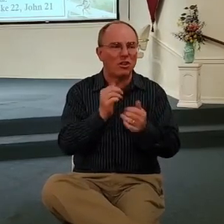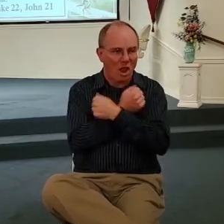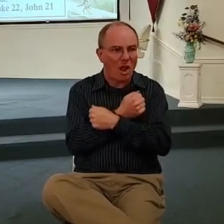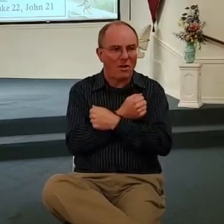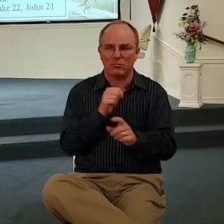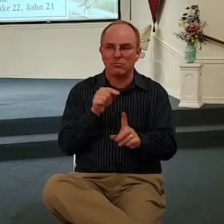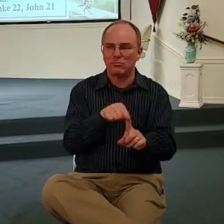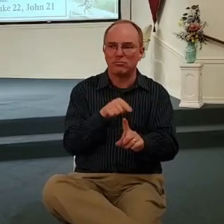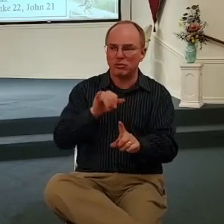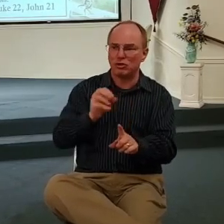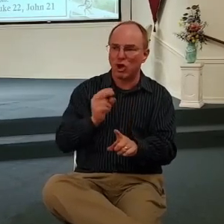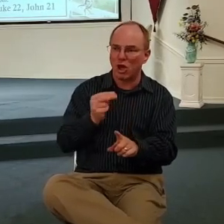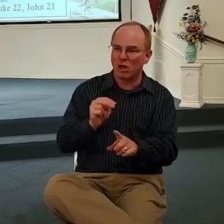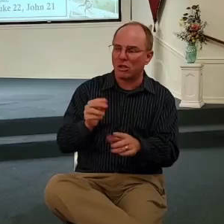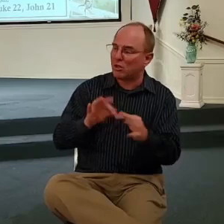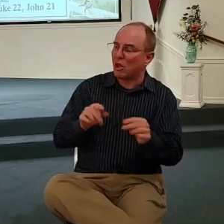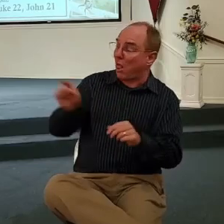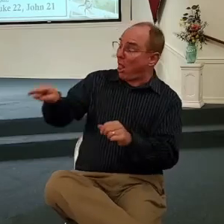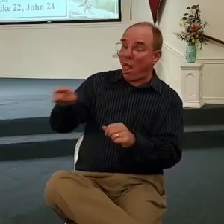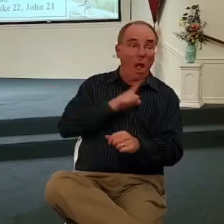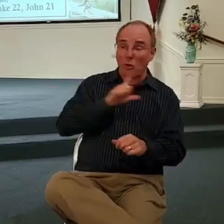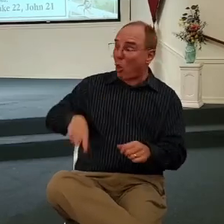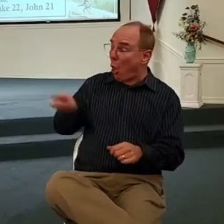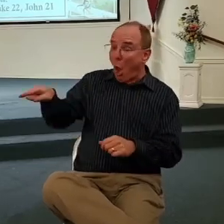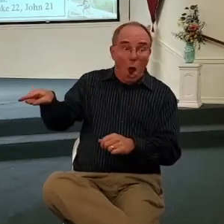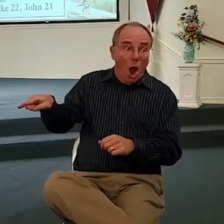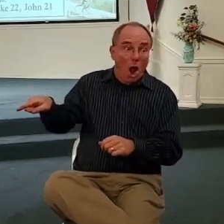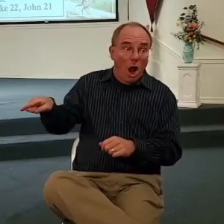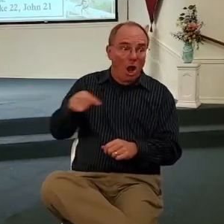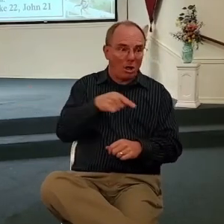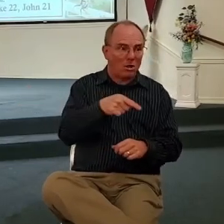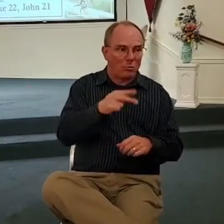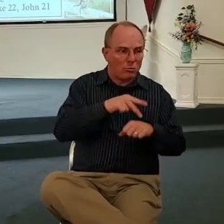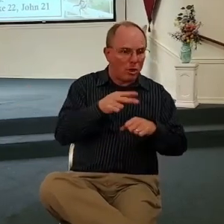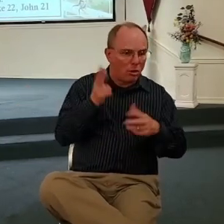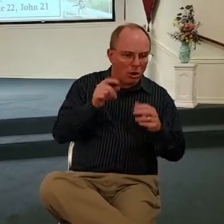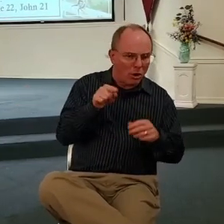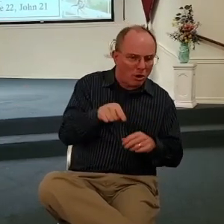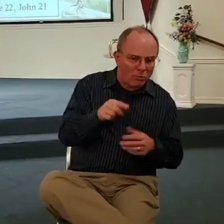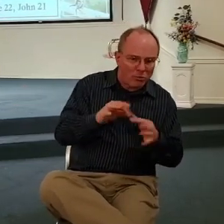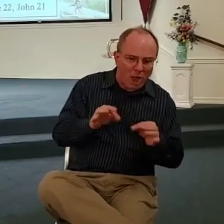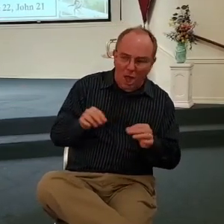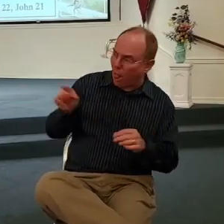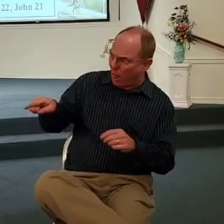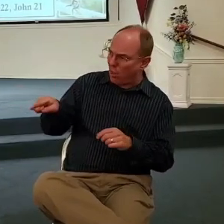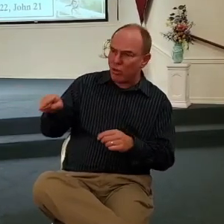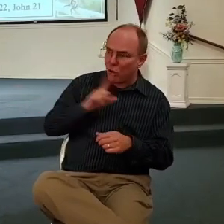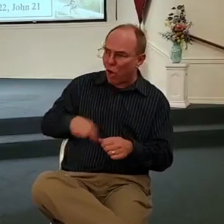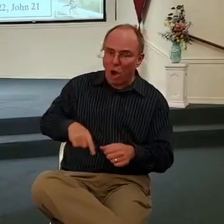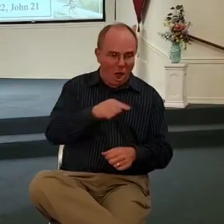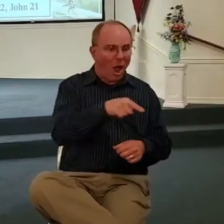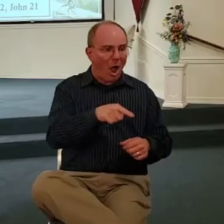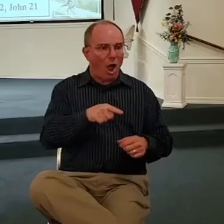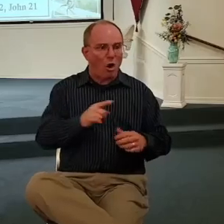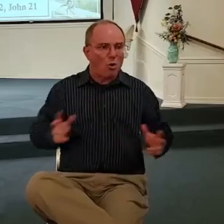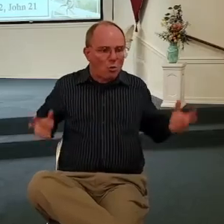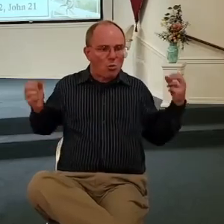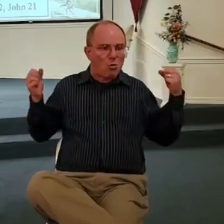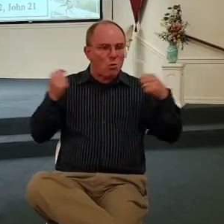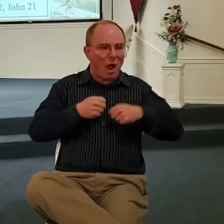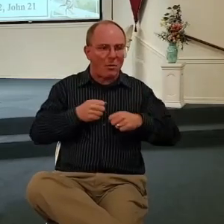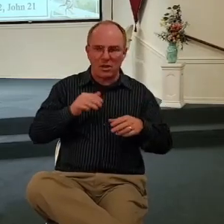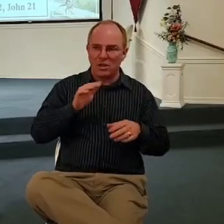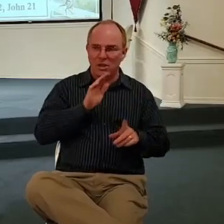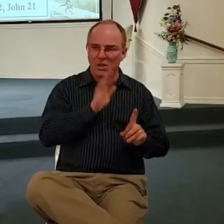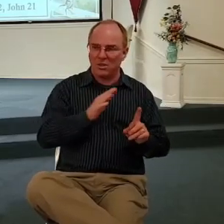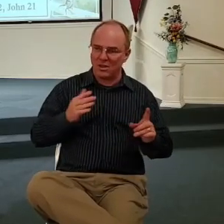As soon as Simon Peter heard him say, 'It is the Lord,' he wrapped his outer garment around